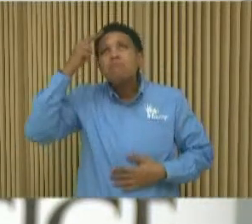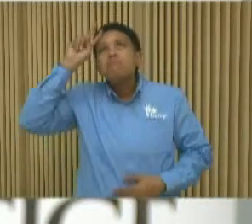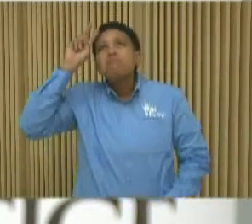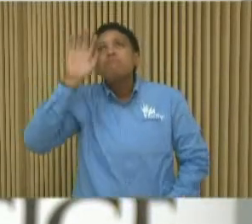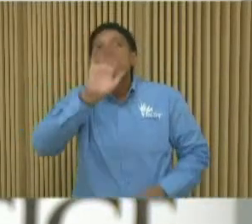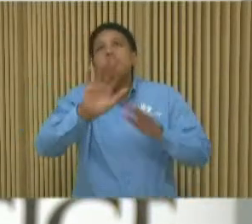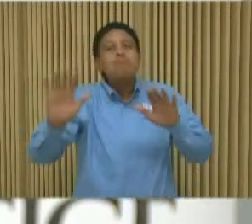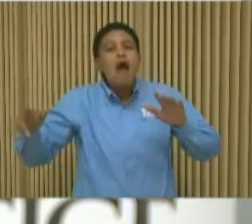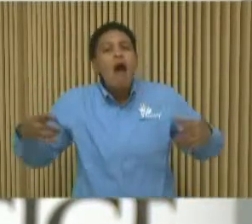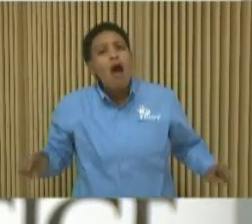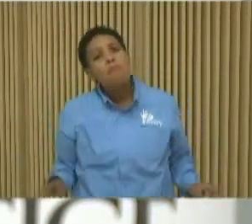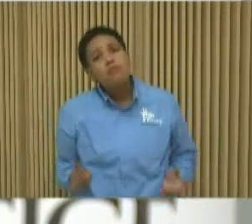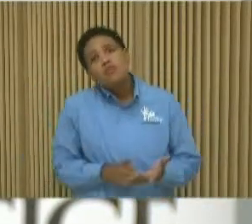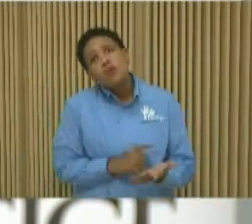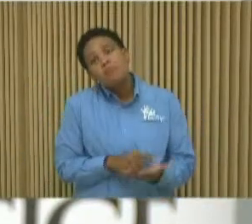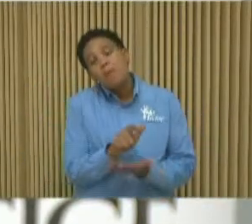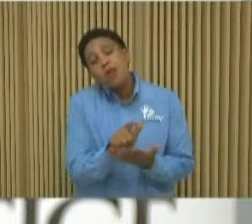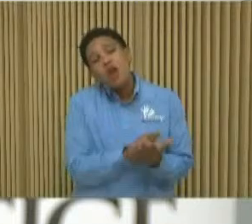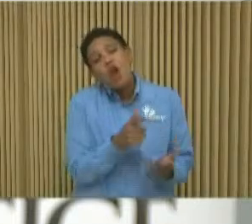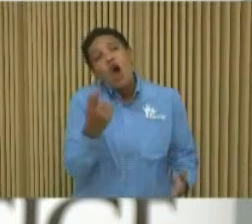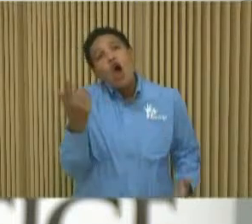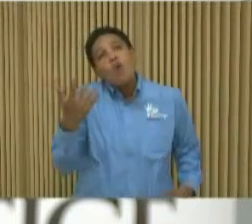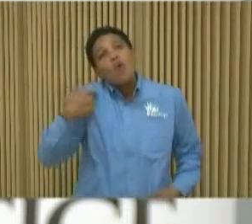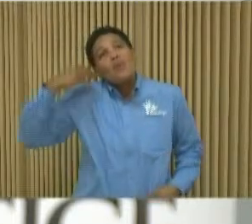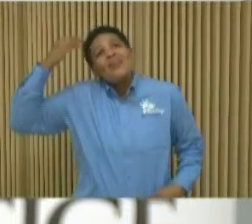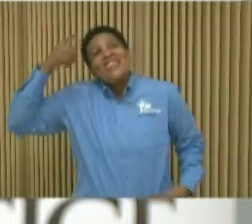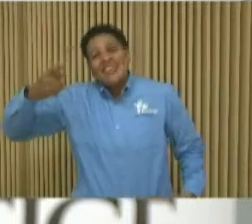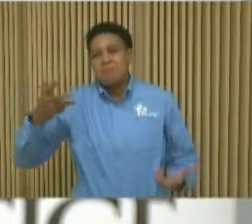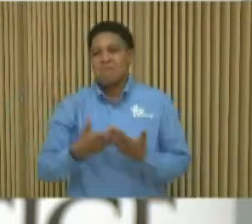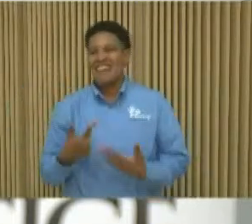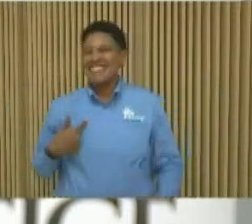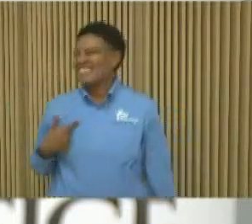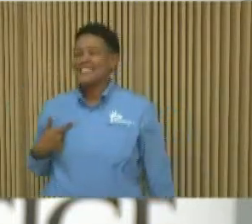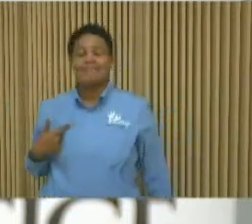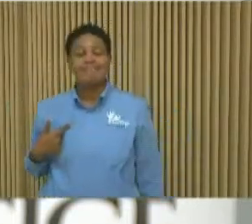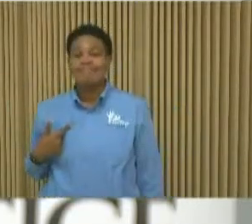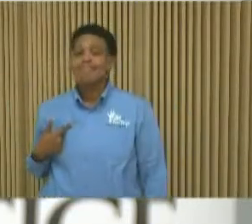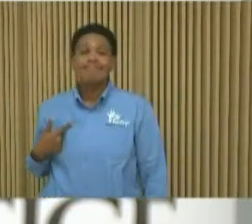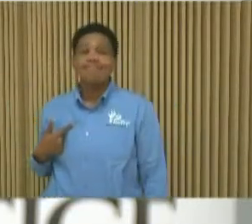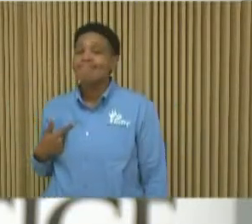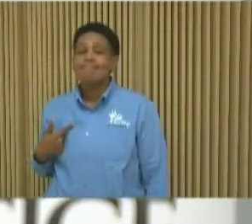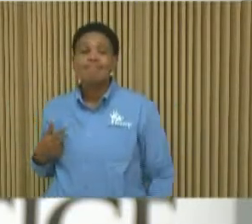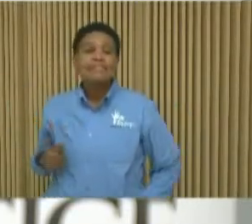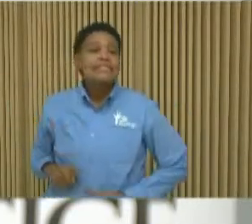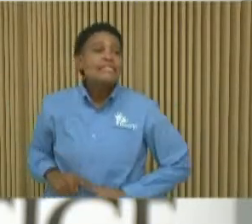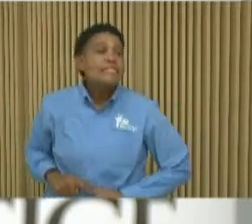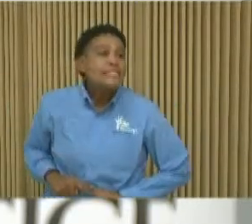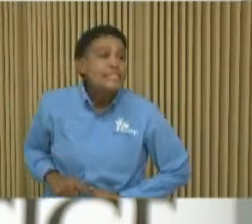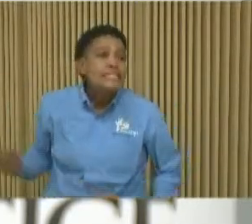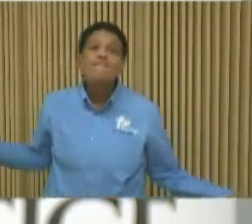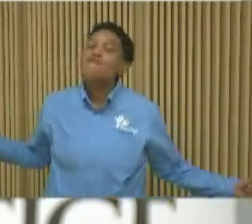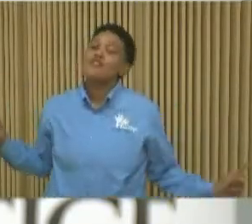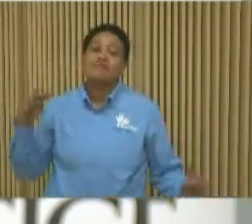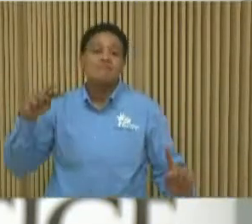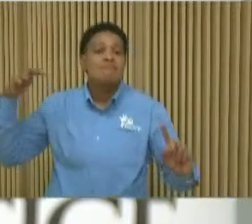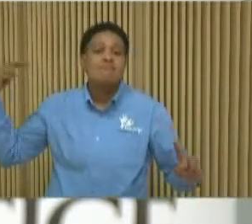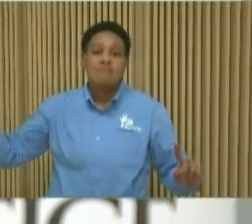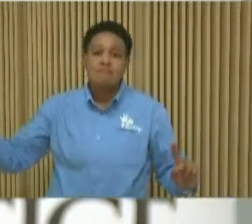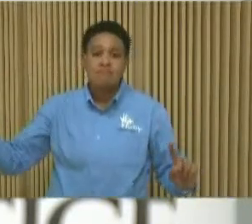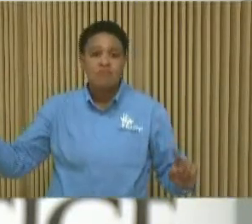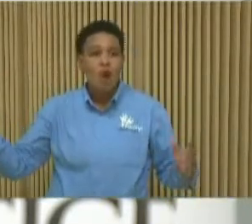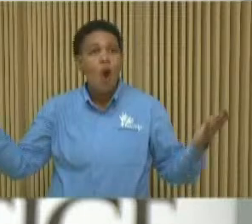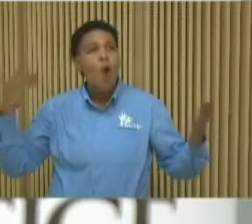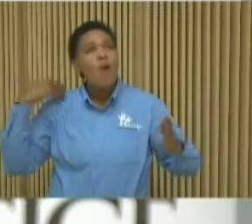misunderstandings. Sometimes the law is not what we think the law is. Completely different from how we imagine it will end up at a